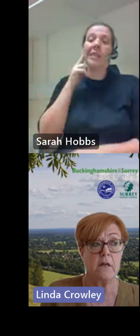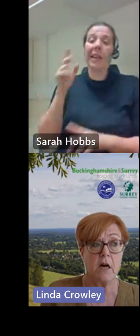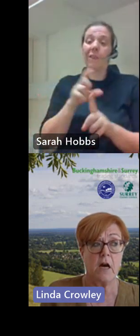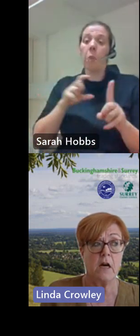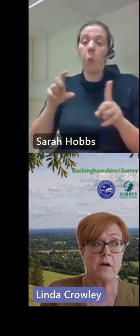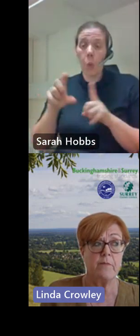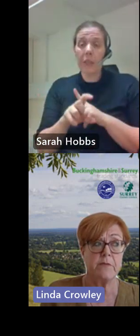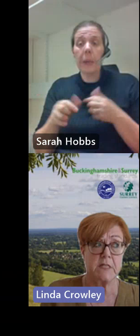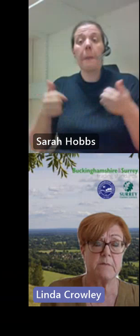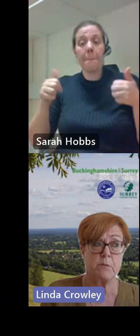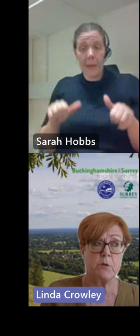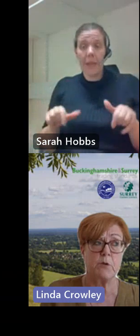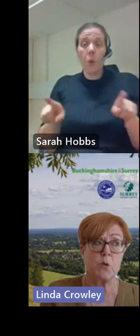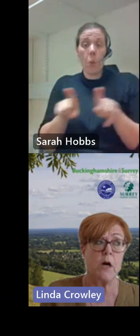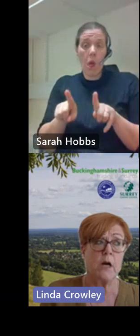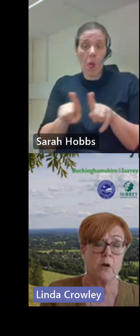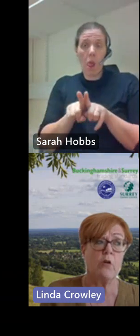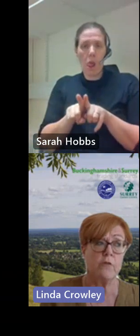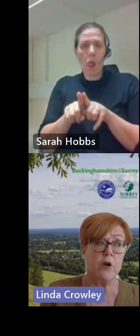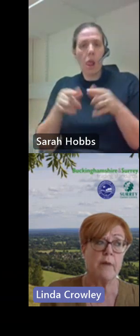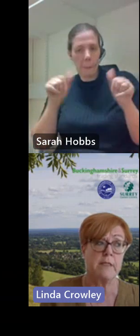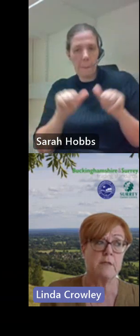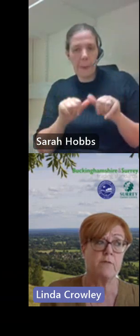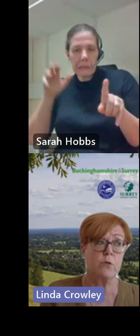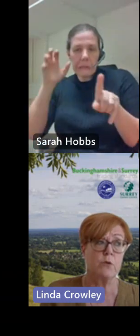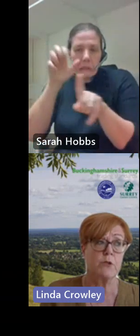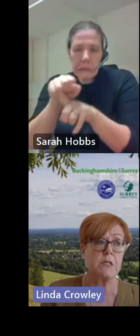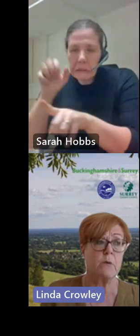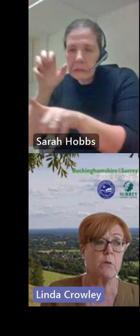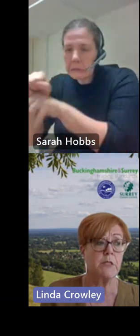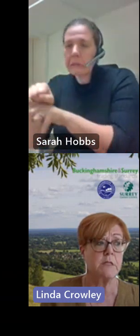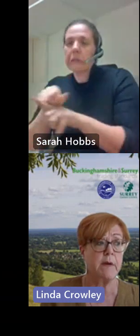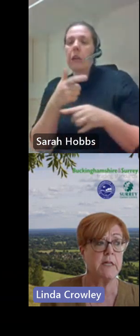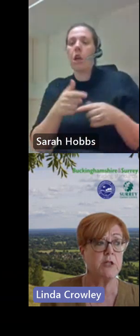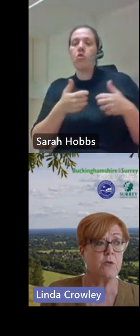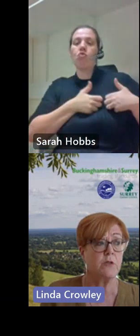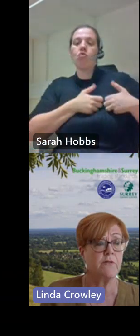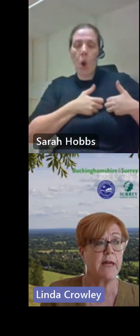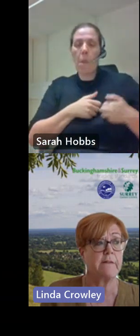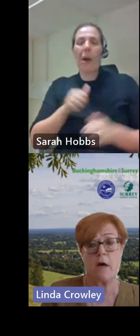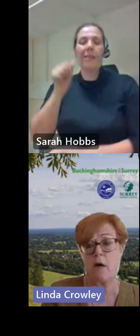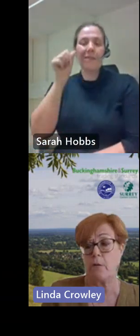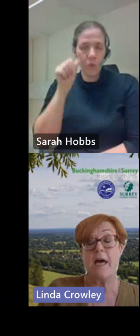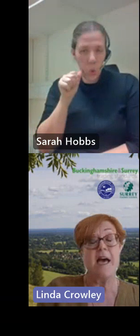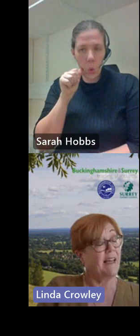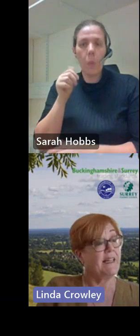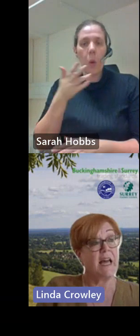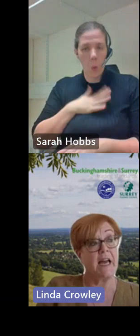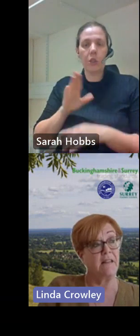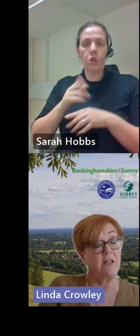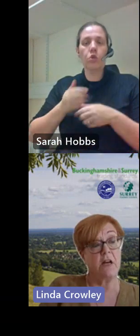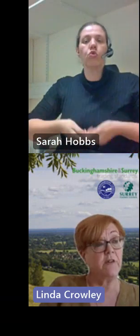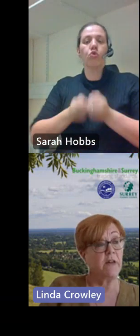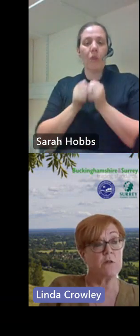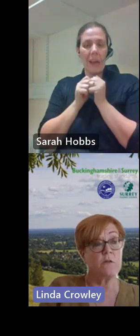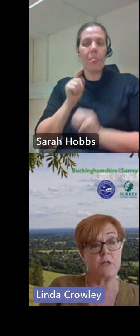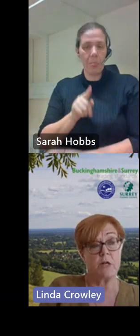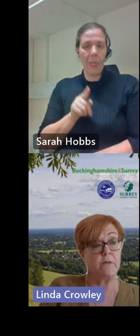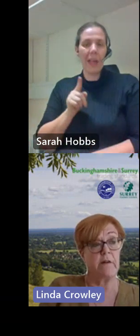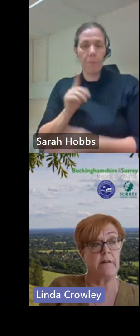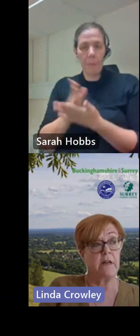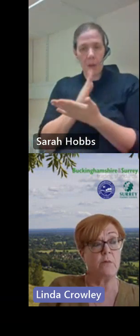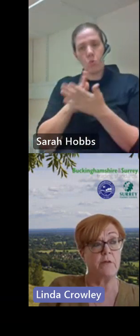been susceptible to quite a lot of romance fraud. So we wanted to make sure to flag that up. And again, you know,